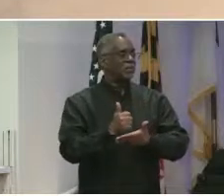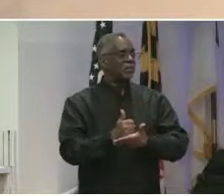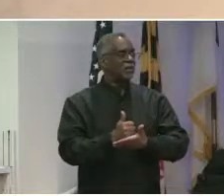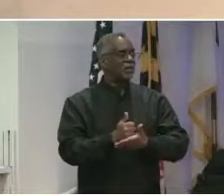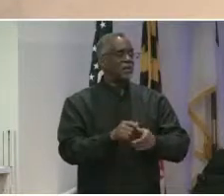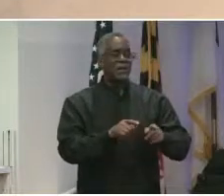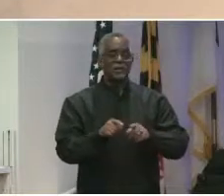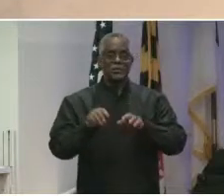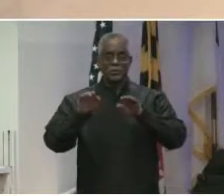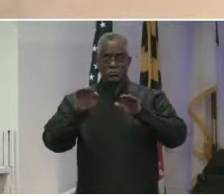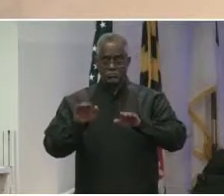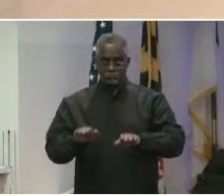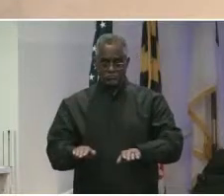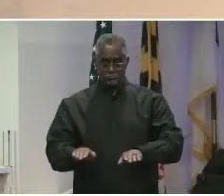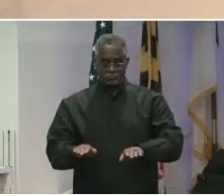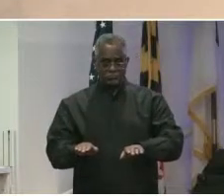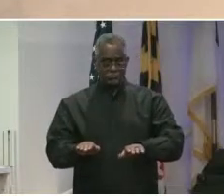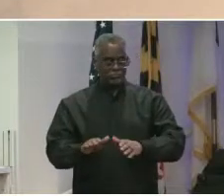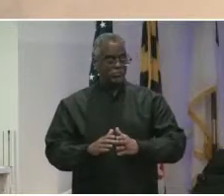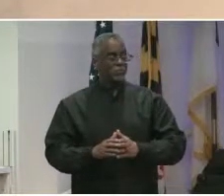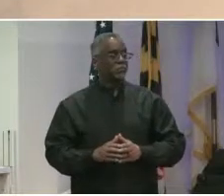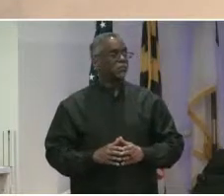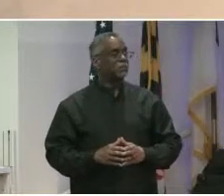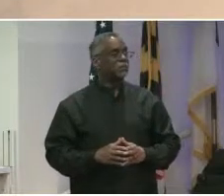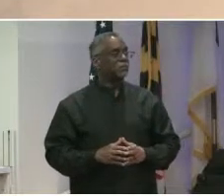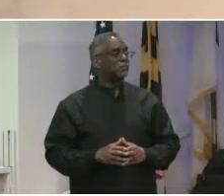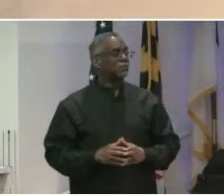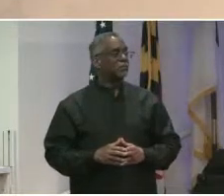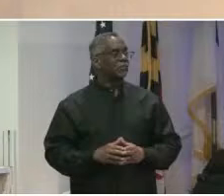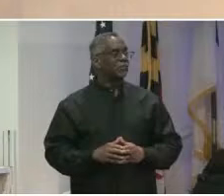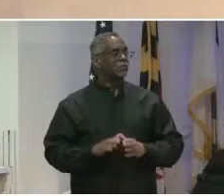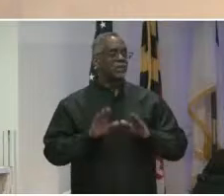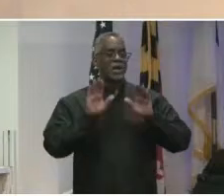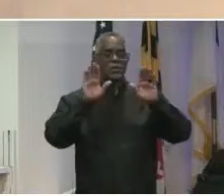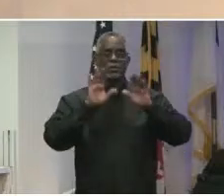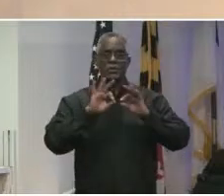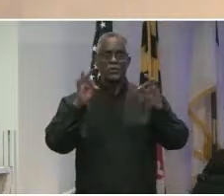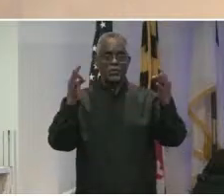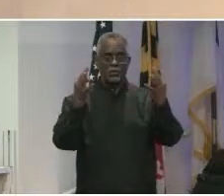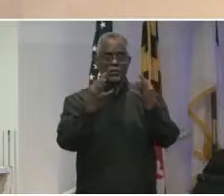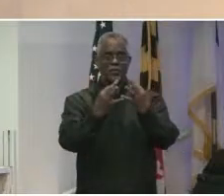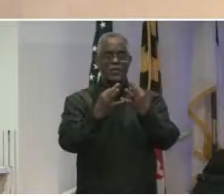you take your seats, to our wonderful family